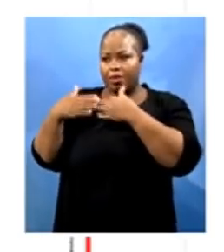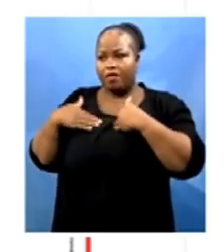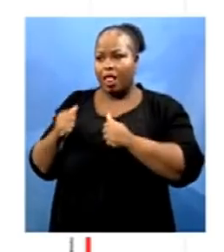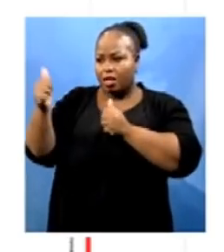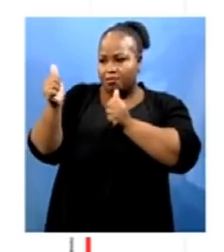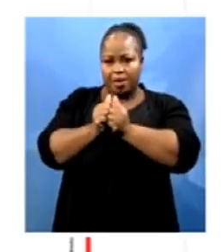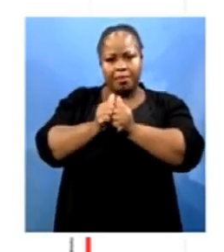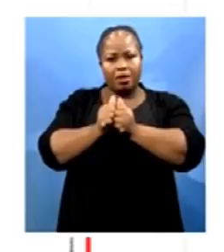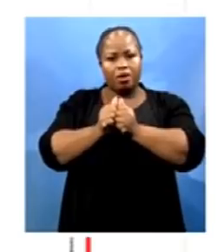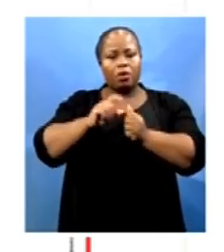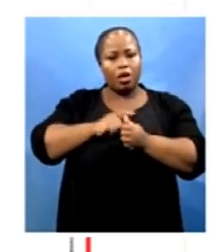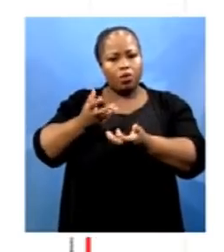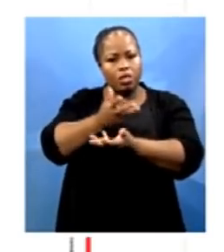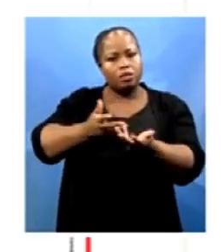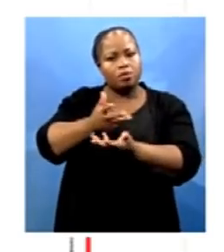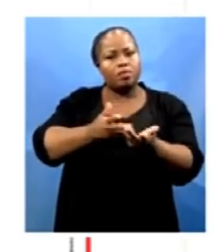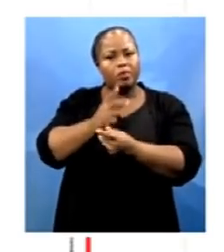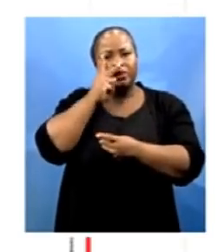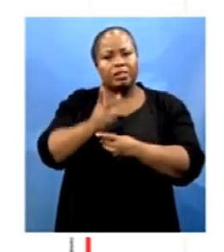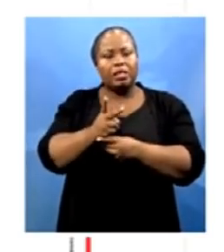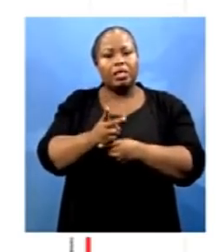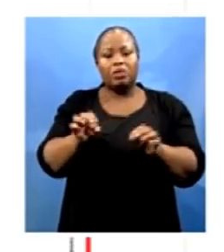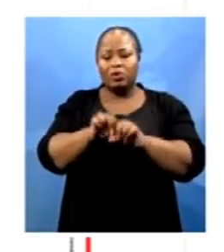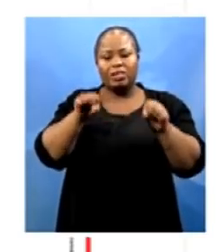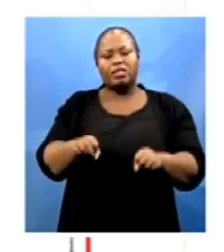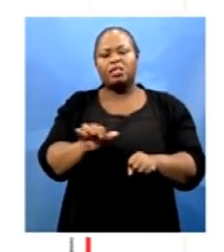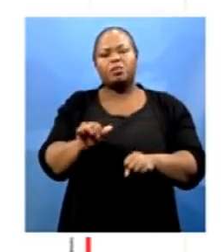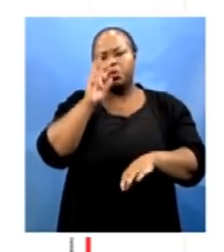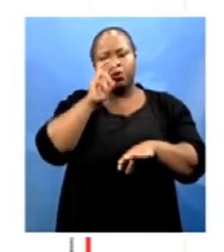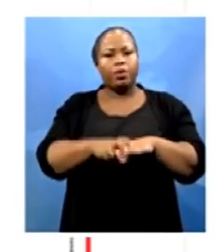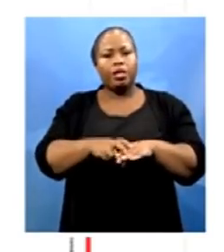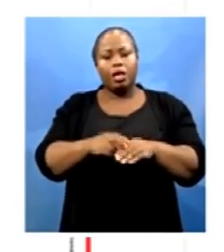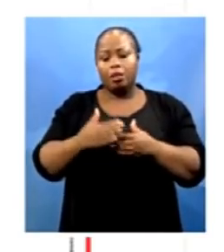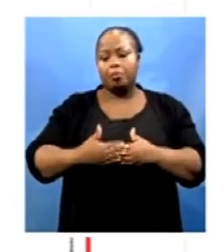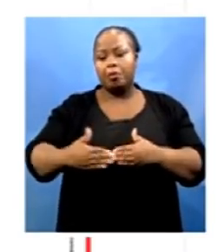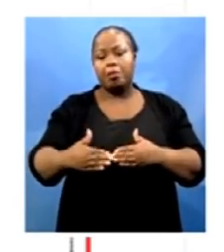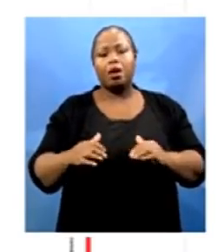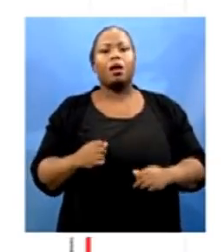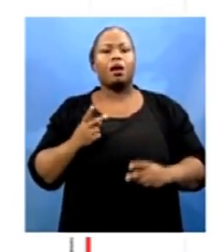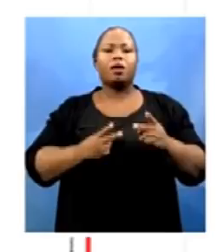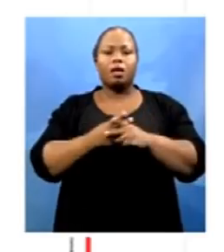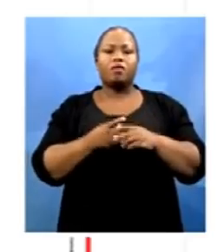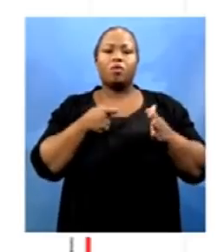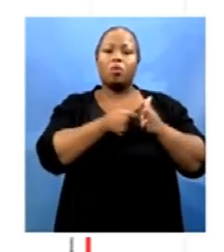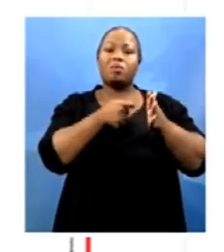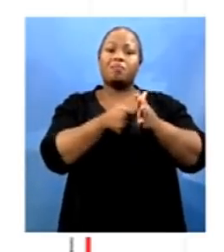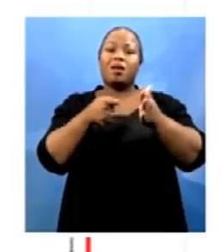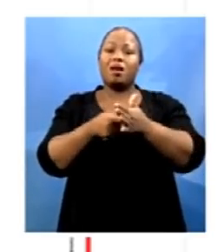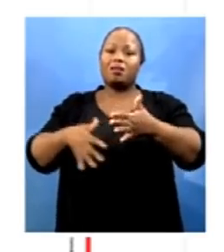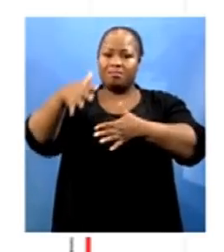the pandemic. And the procurement priorities have therefore been determined by national government and